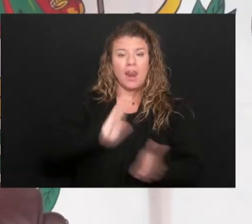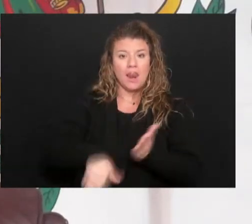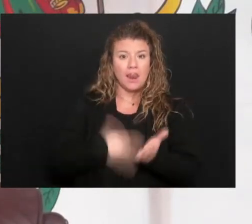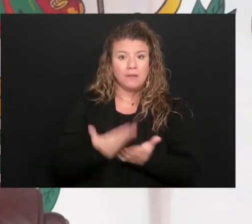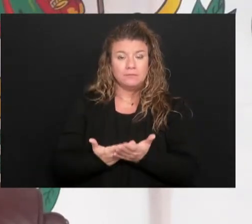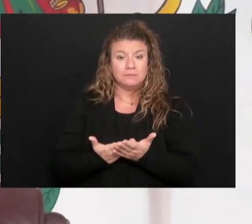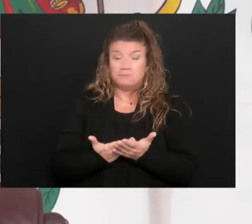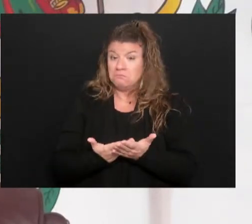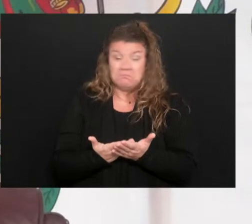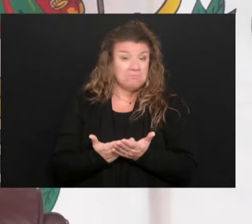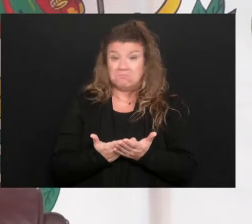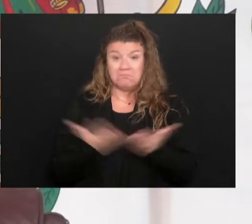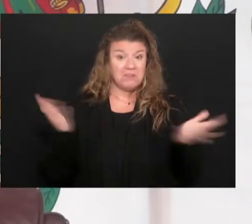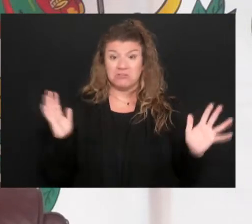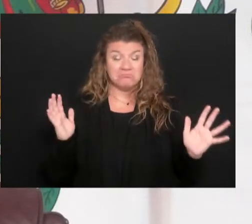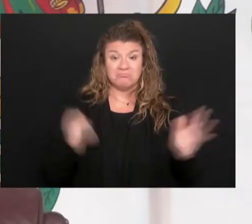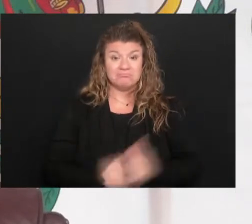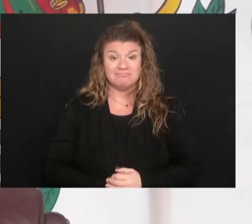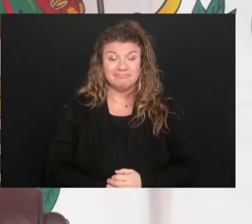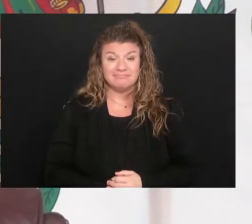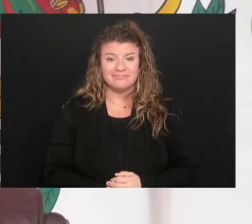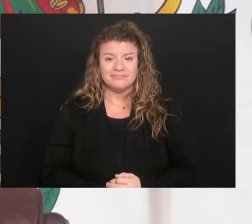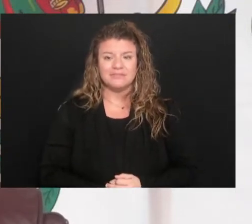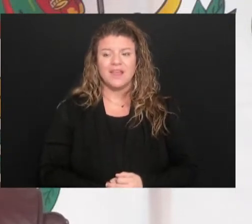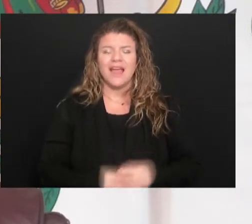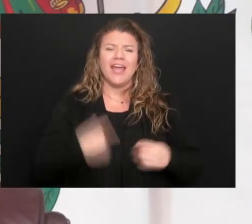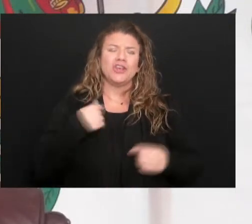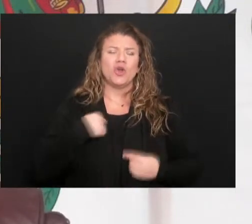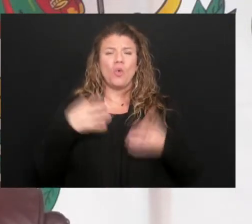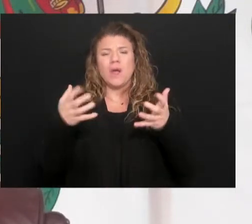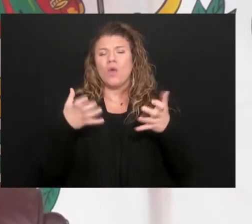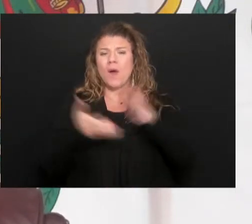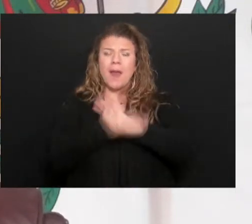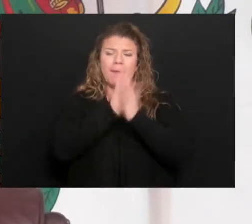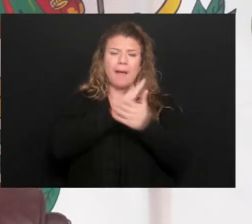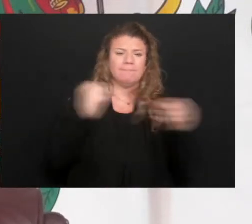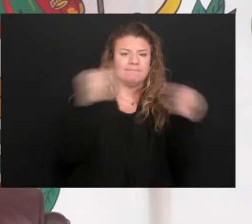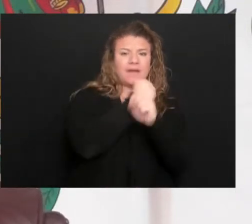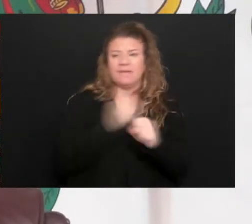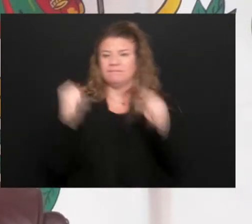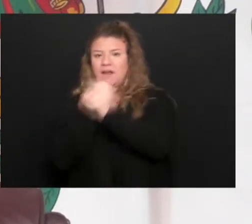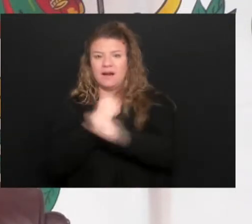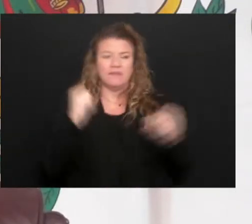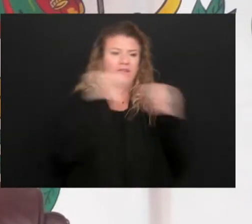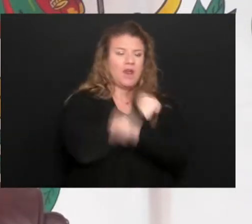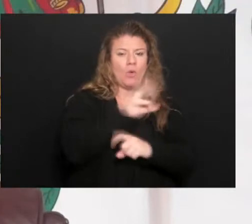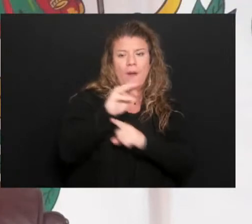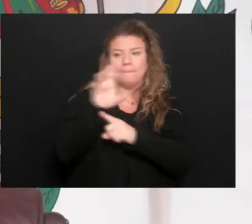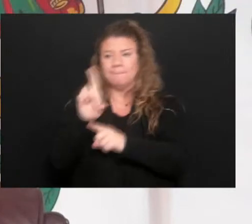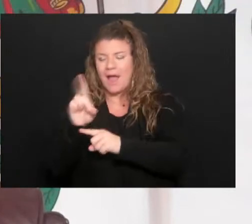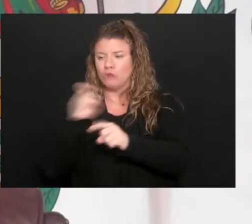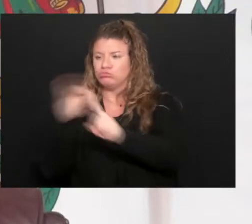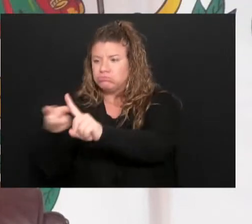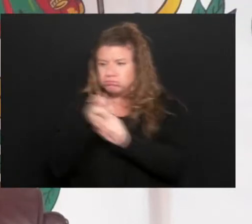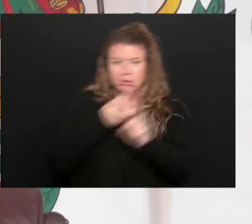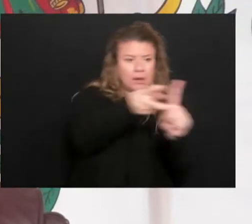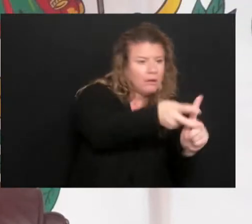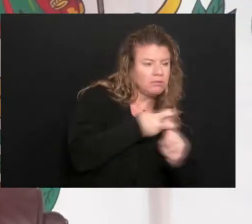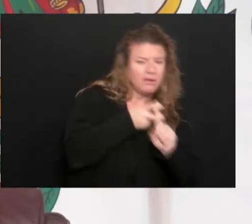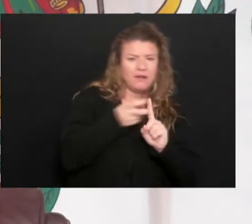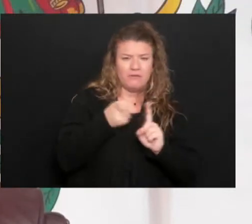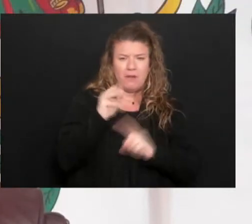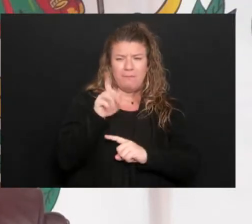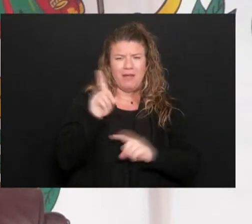That's all there is to it. Now, do we want to get in a food fight with Maryland, trying to take counties away from Maryland? No